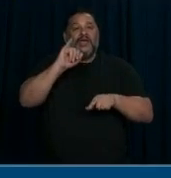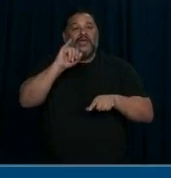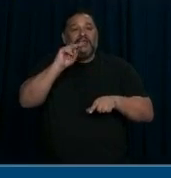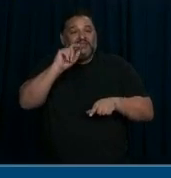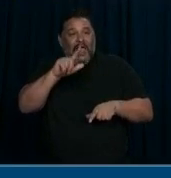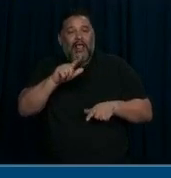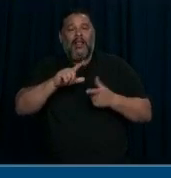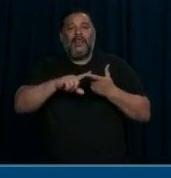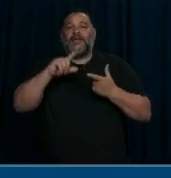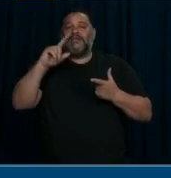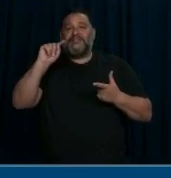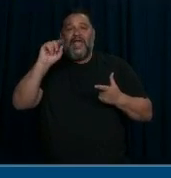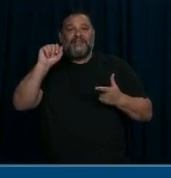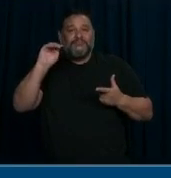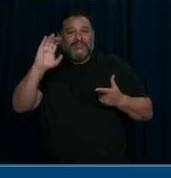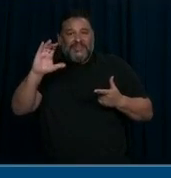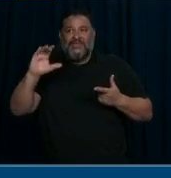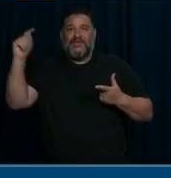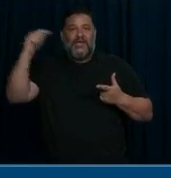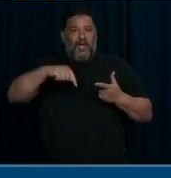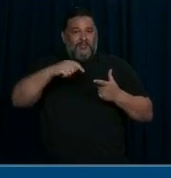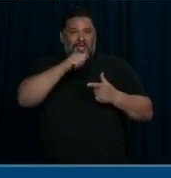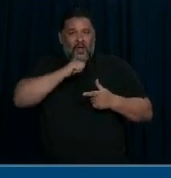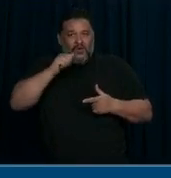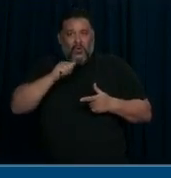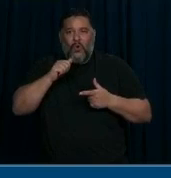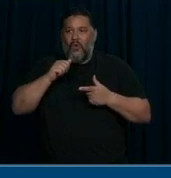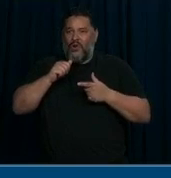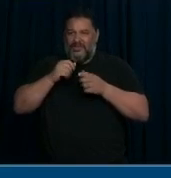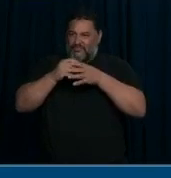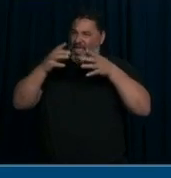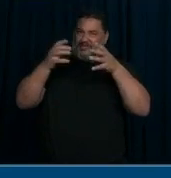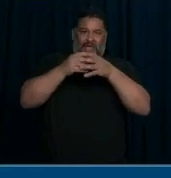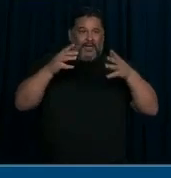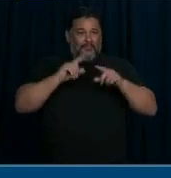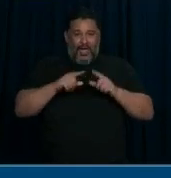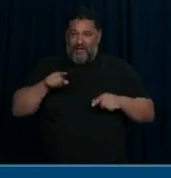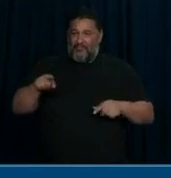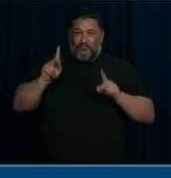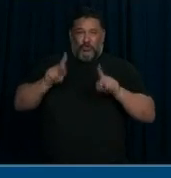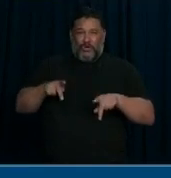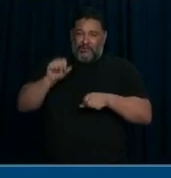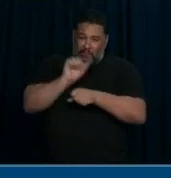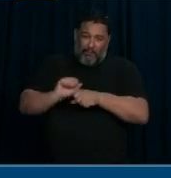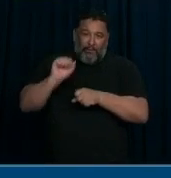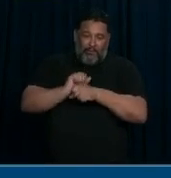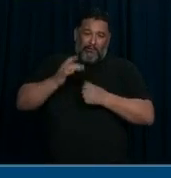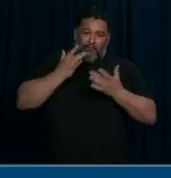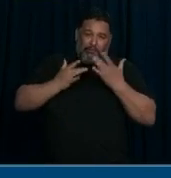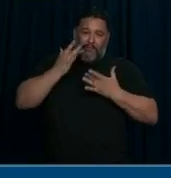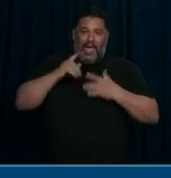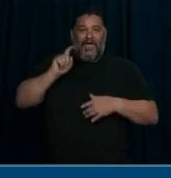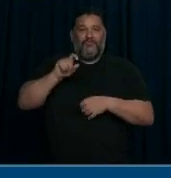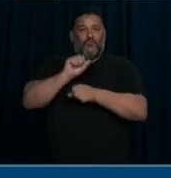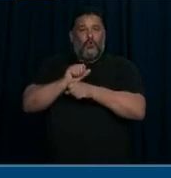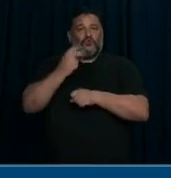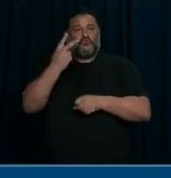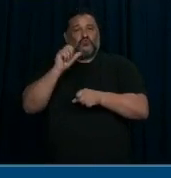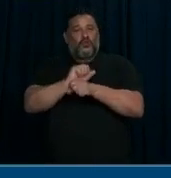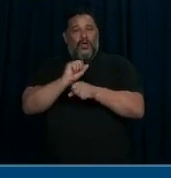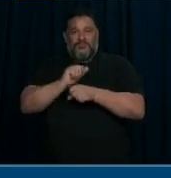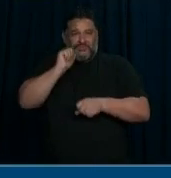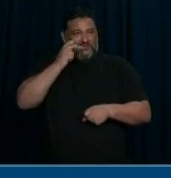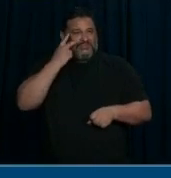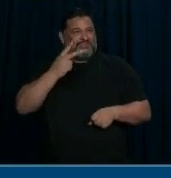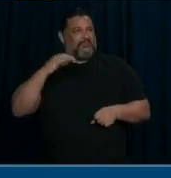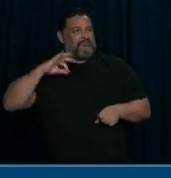TSMC coming to Arizona, and yet this person and their family have to work 2 jobs? They're not seeing the benefits of what